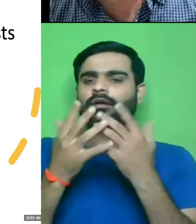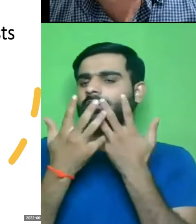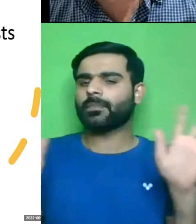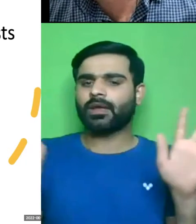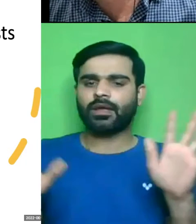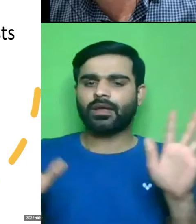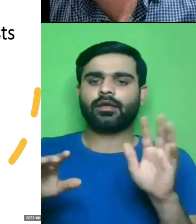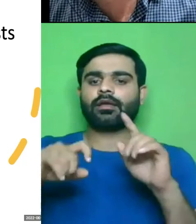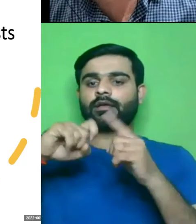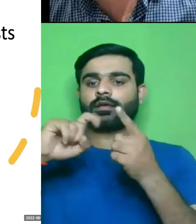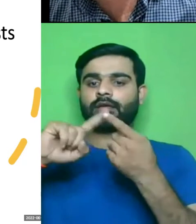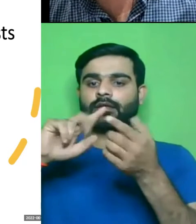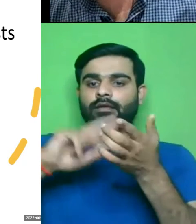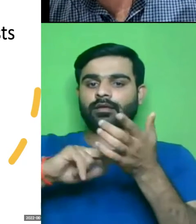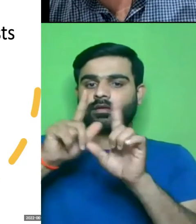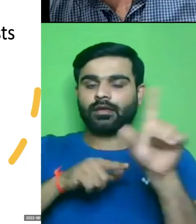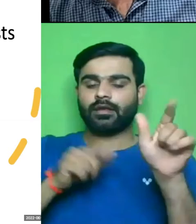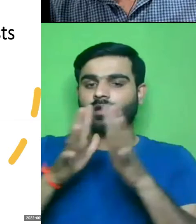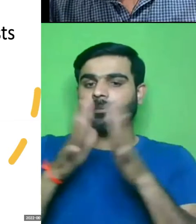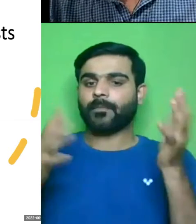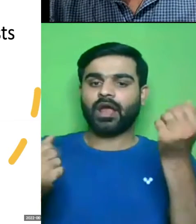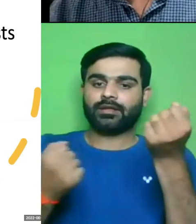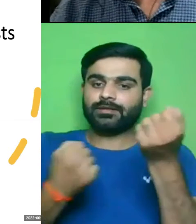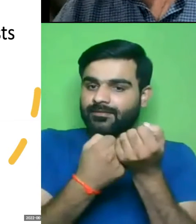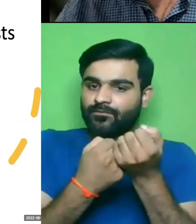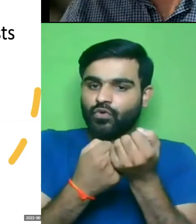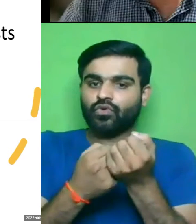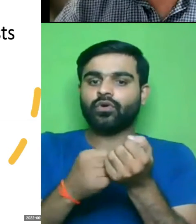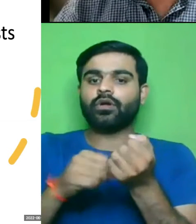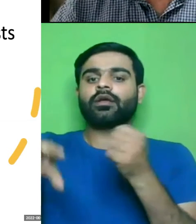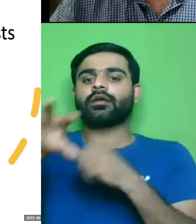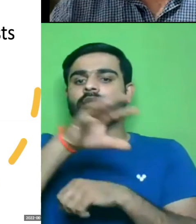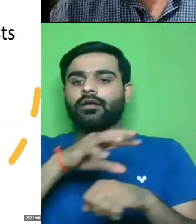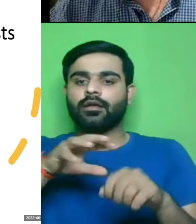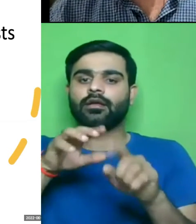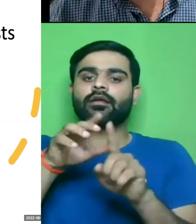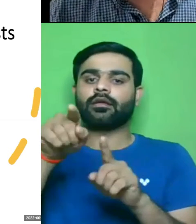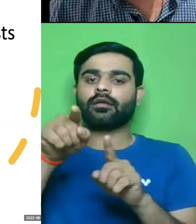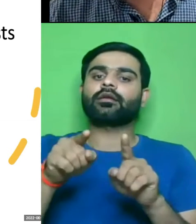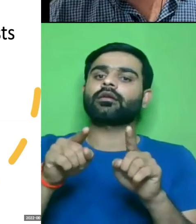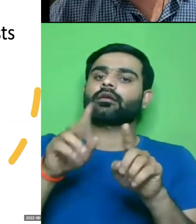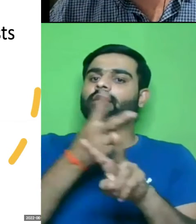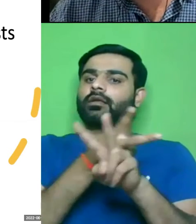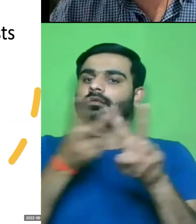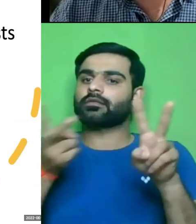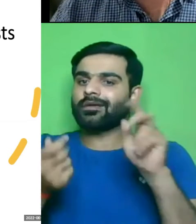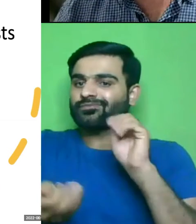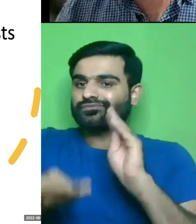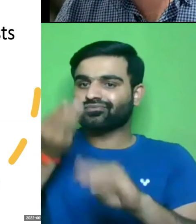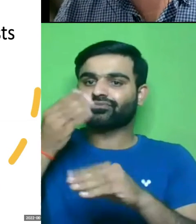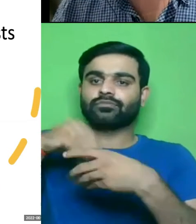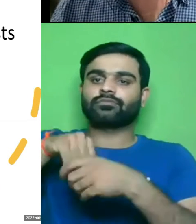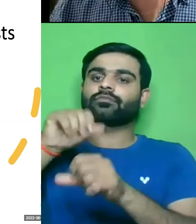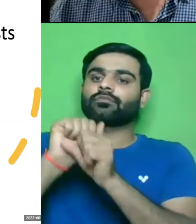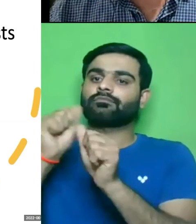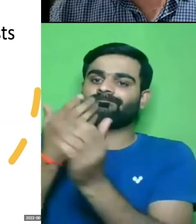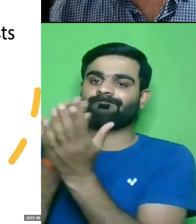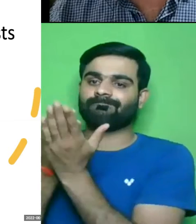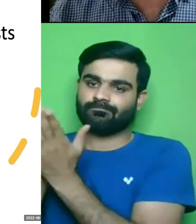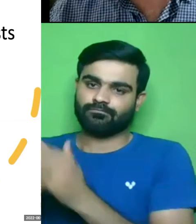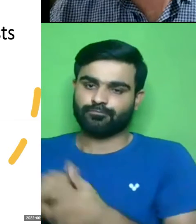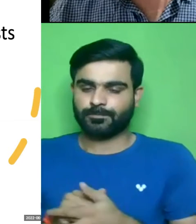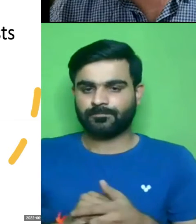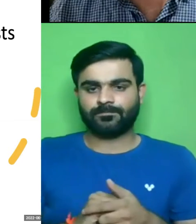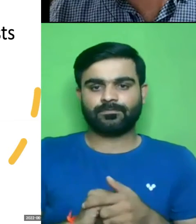big support services survey that's in the field. Countries are also working to determine the extra costs of needed for participation.